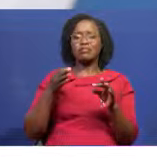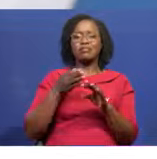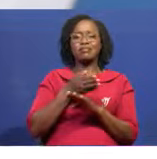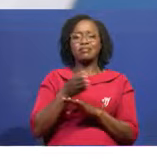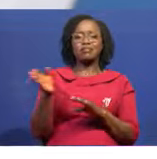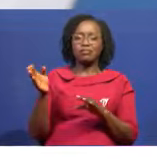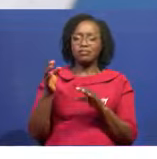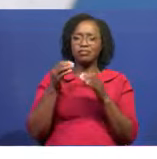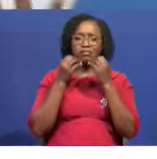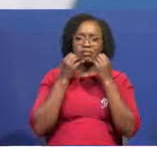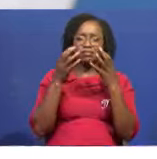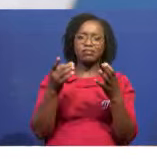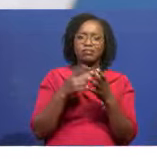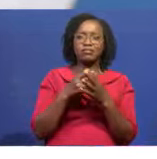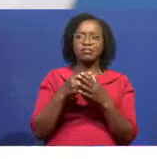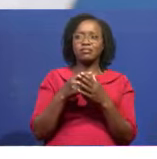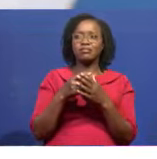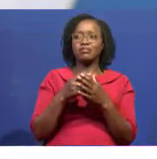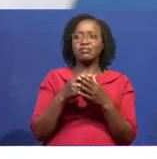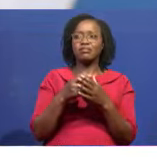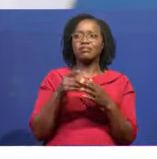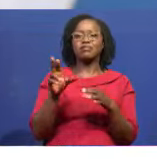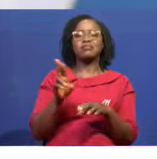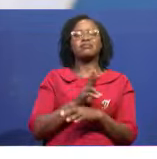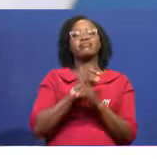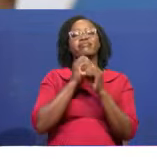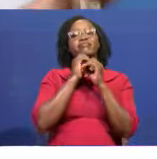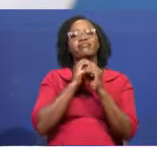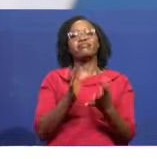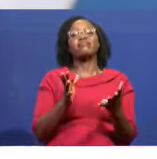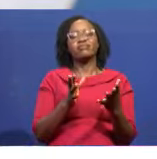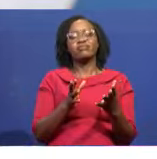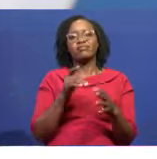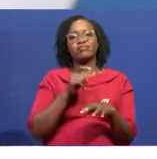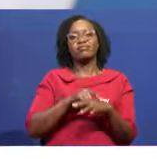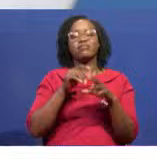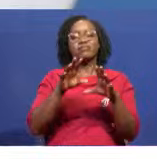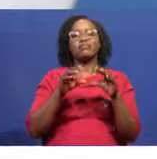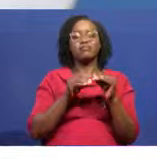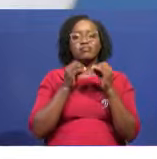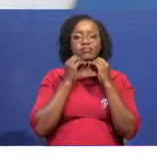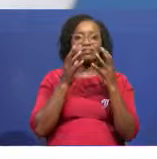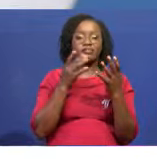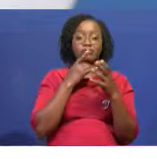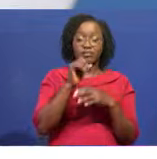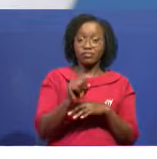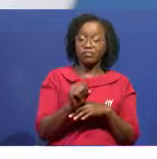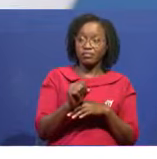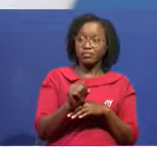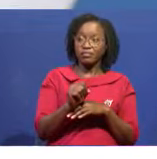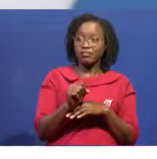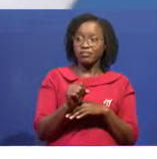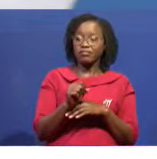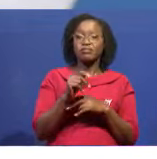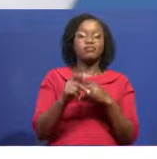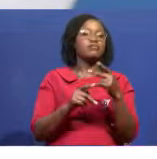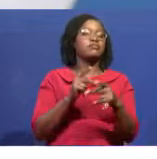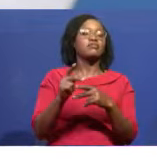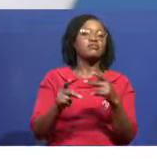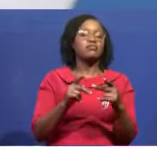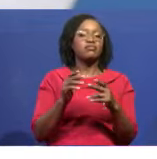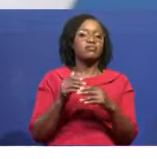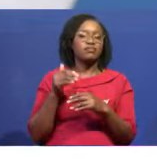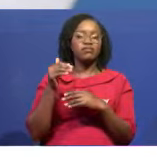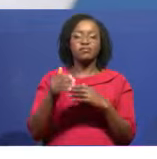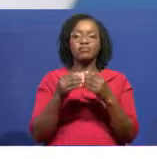giving you the information, the more useless it will end up being by the time you're getting the information. So that essentially is a process. Then